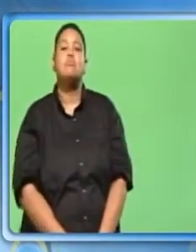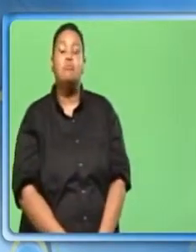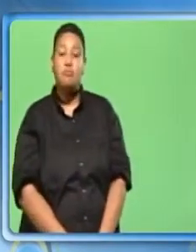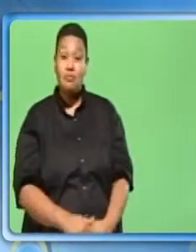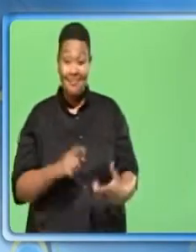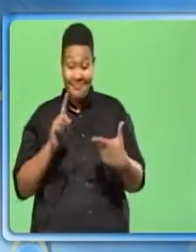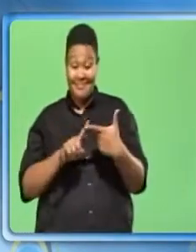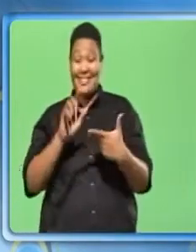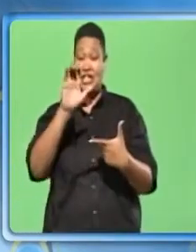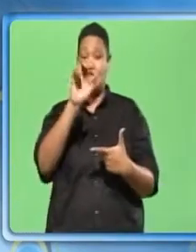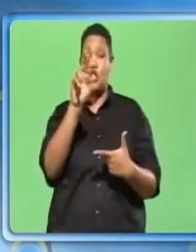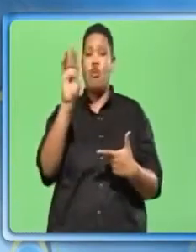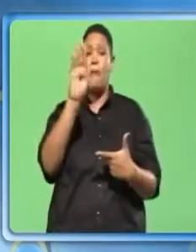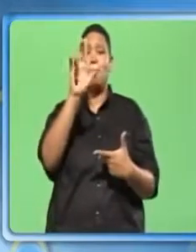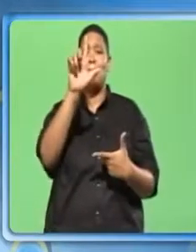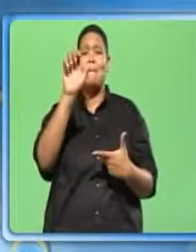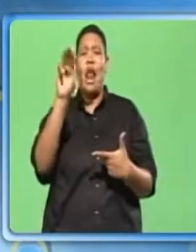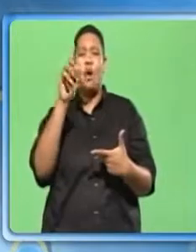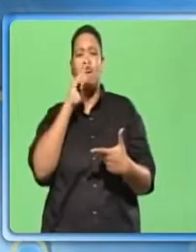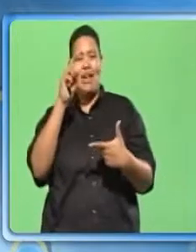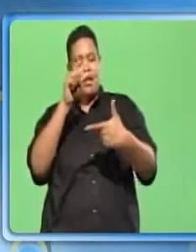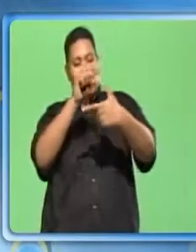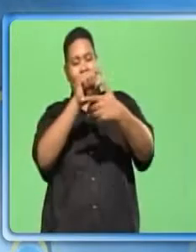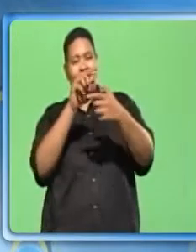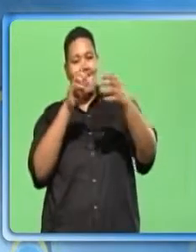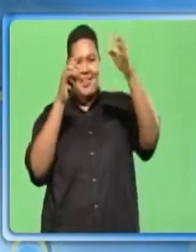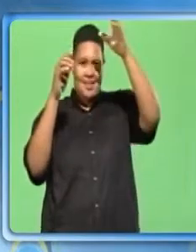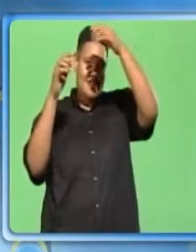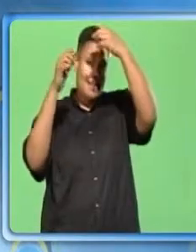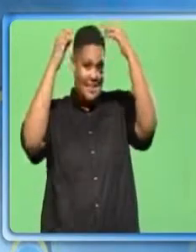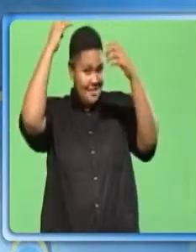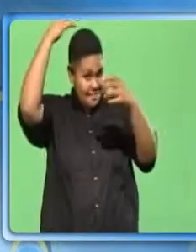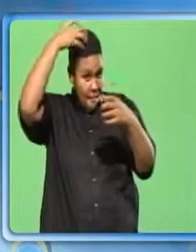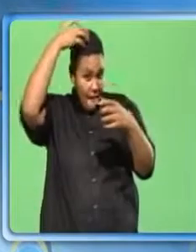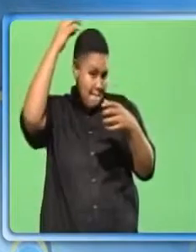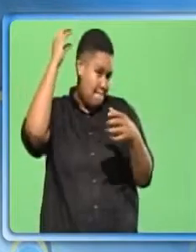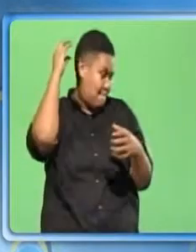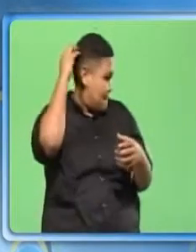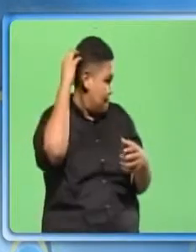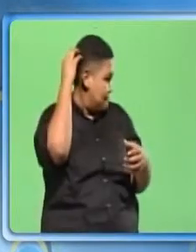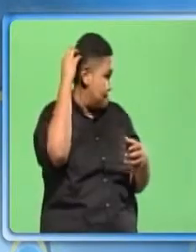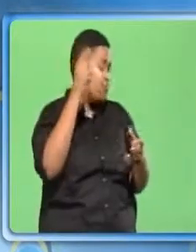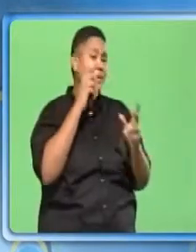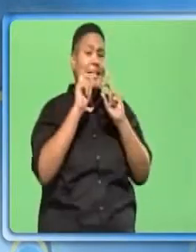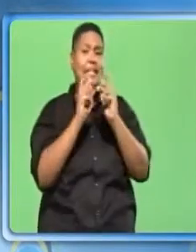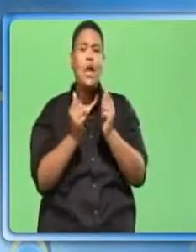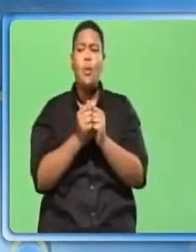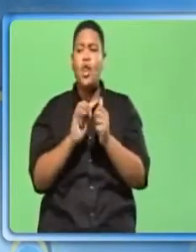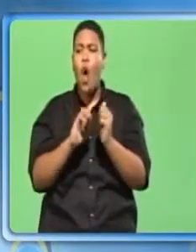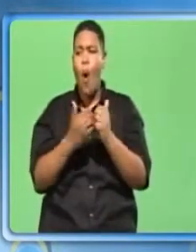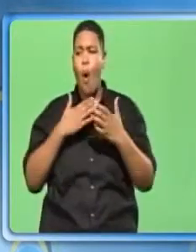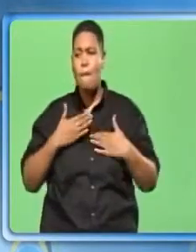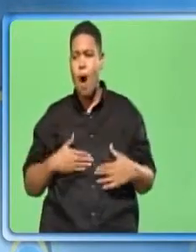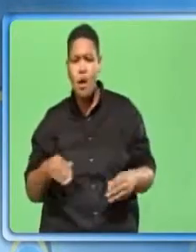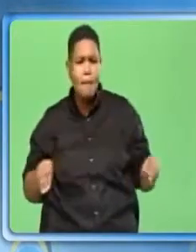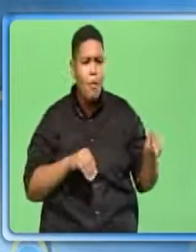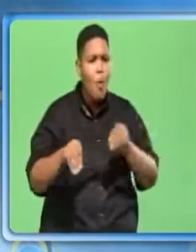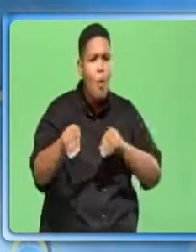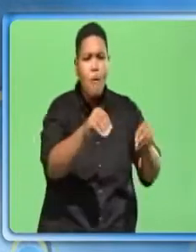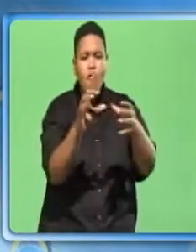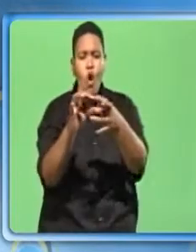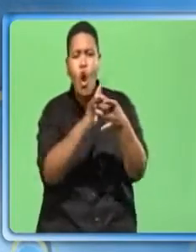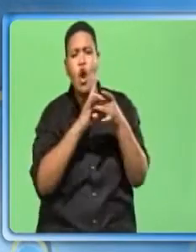The cerebellum is located below the cerebrum. The cerebellum deals with the coordination of body movements or